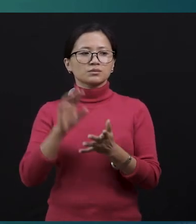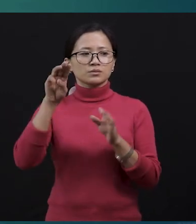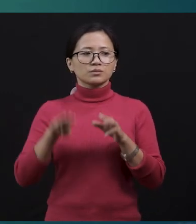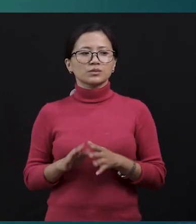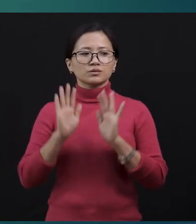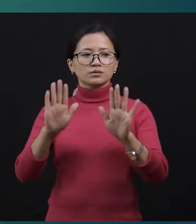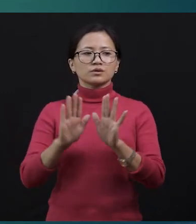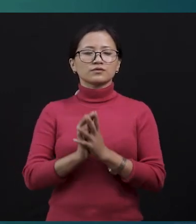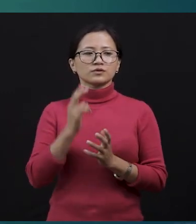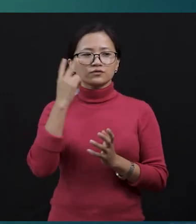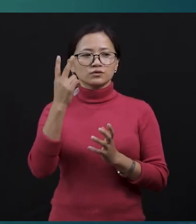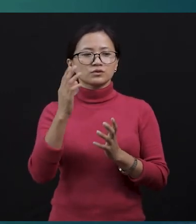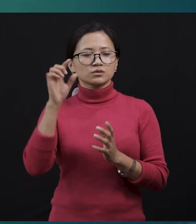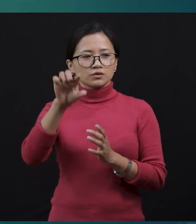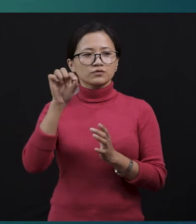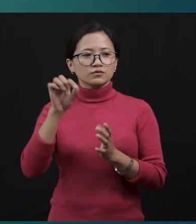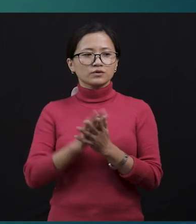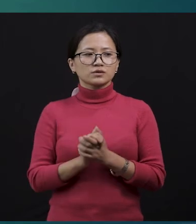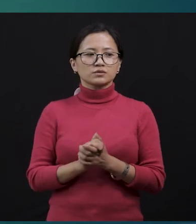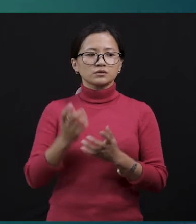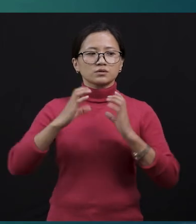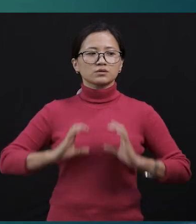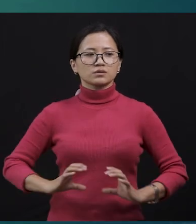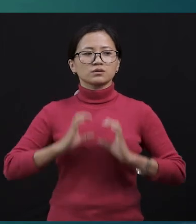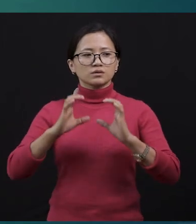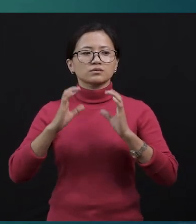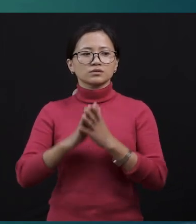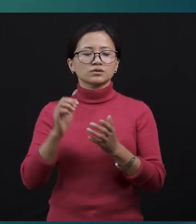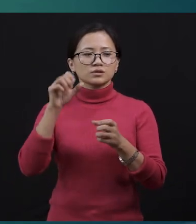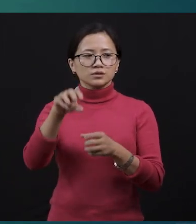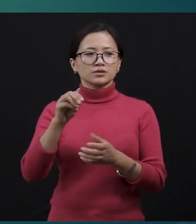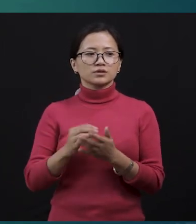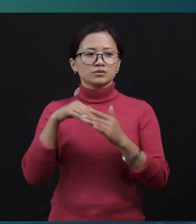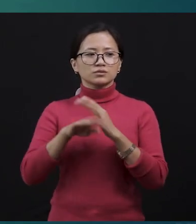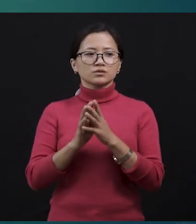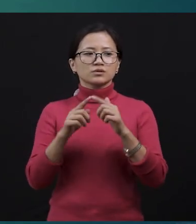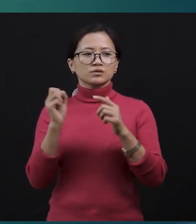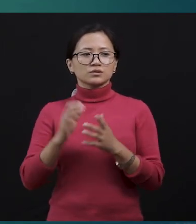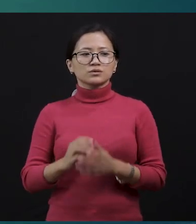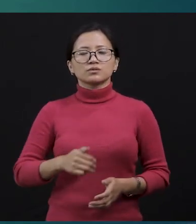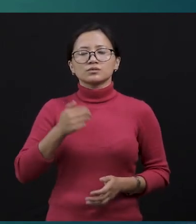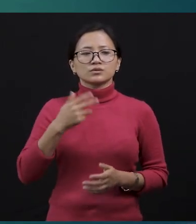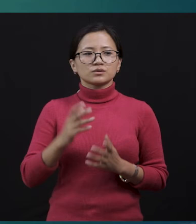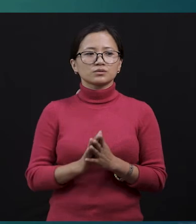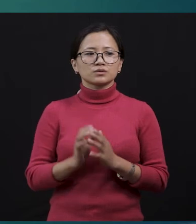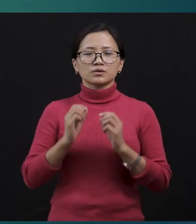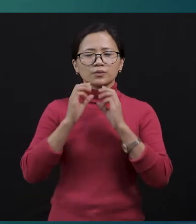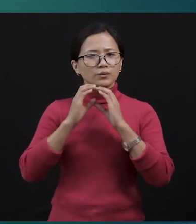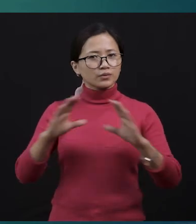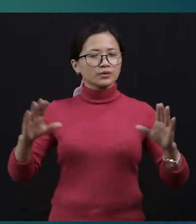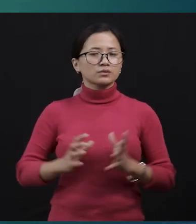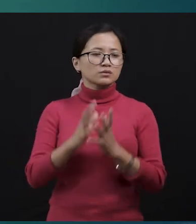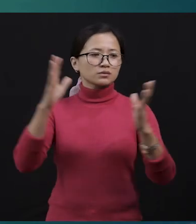onto it. Wishing you a great journey. Many will follow her lead. So she passed on a message. That